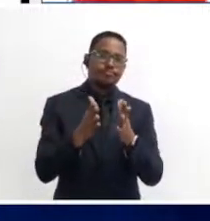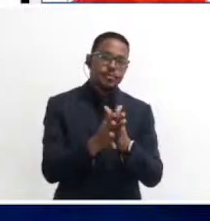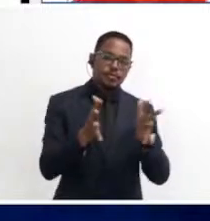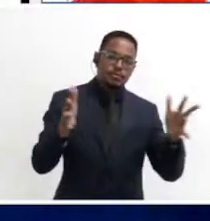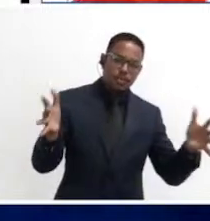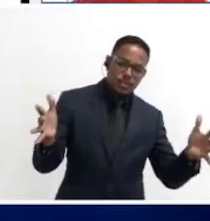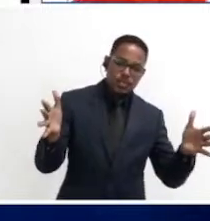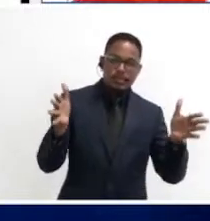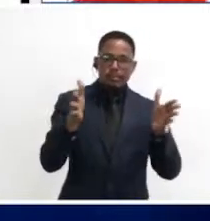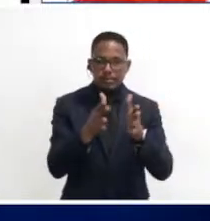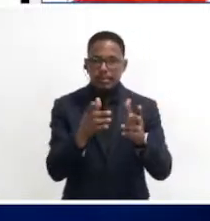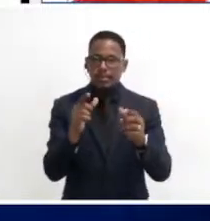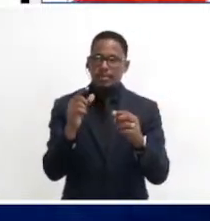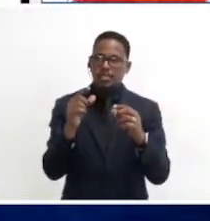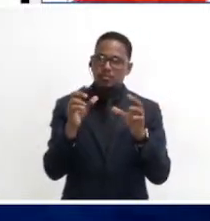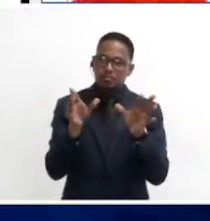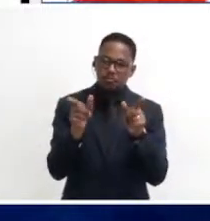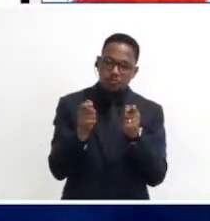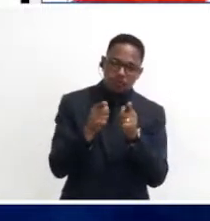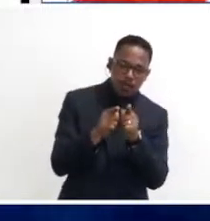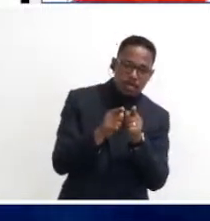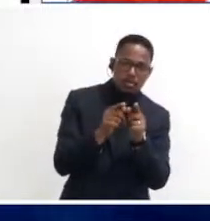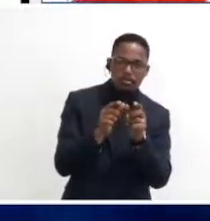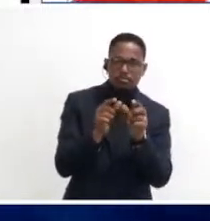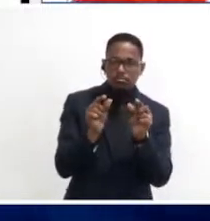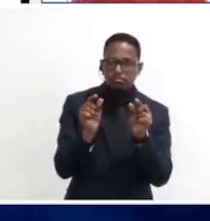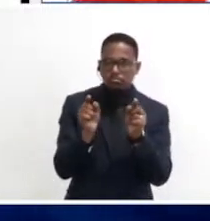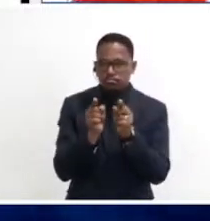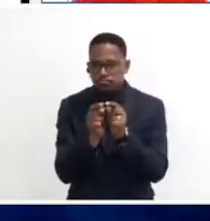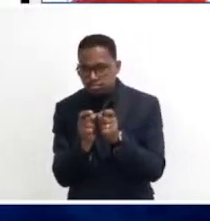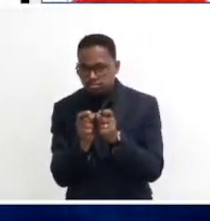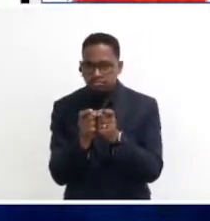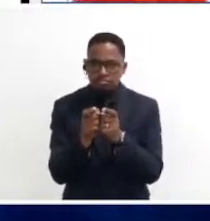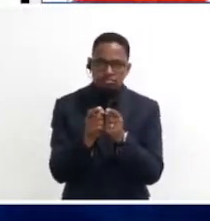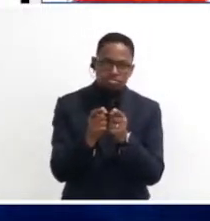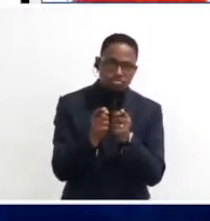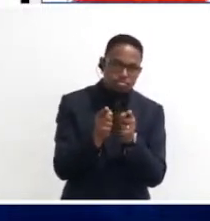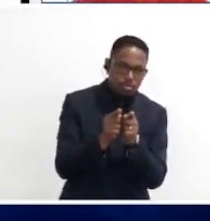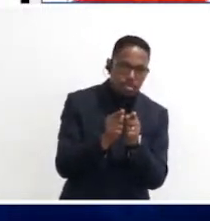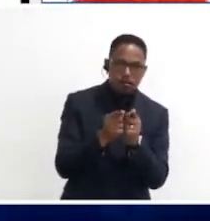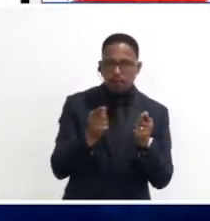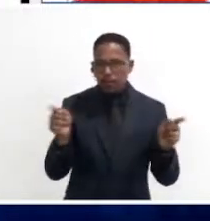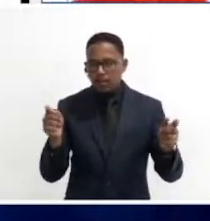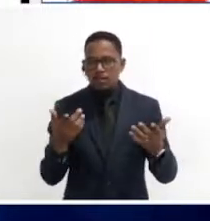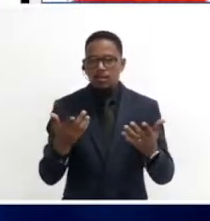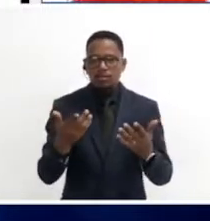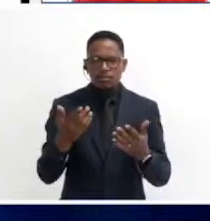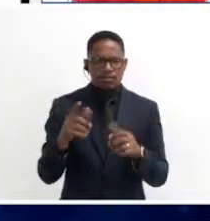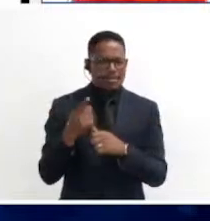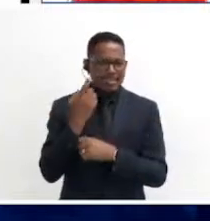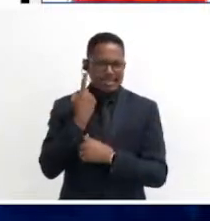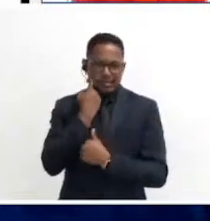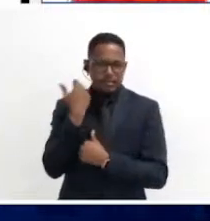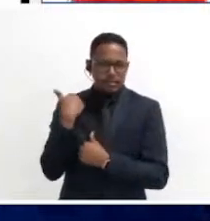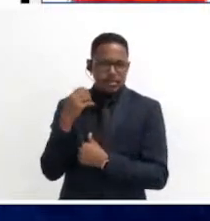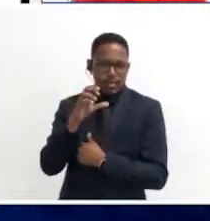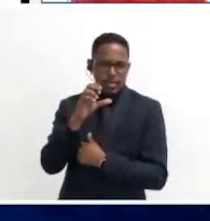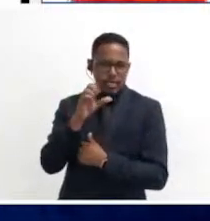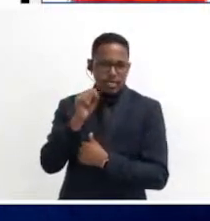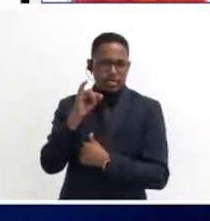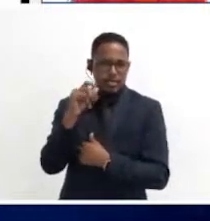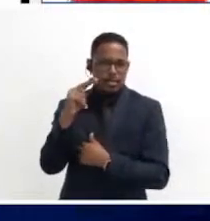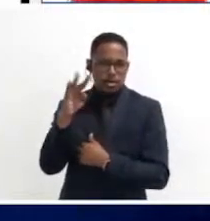More recently, there have been silicon interposers being used. And so I'll describe that later,